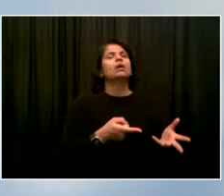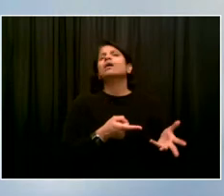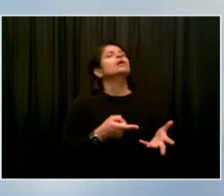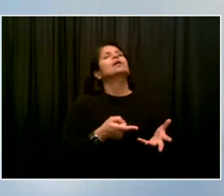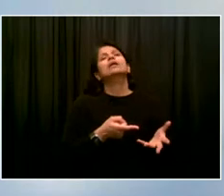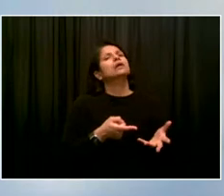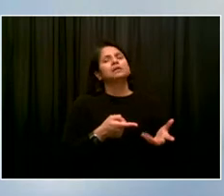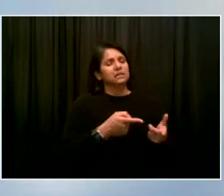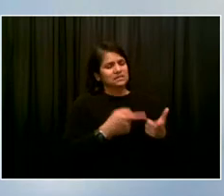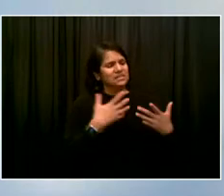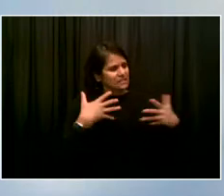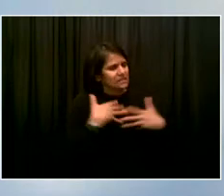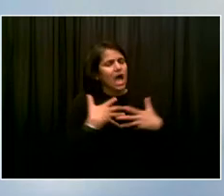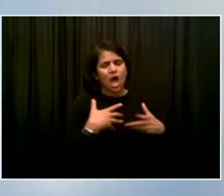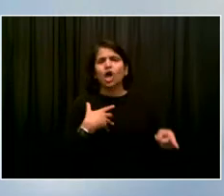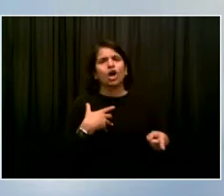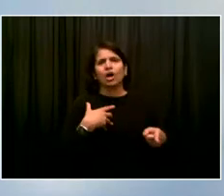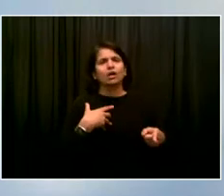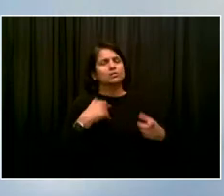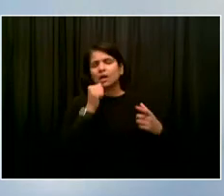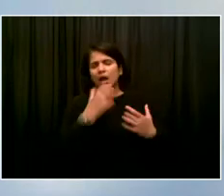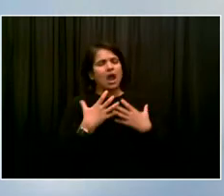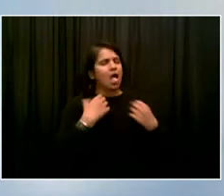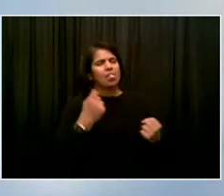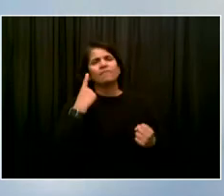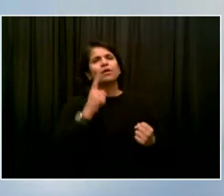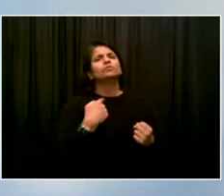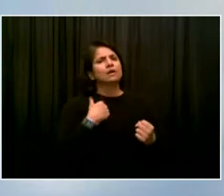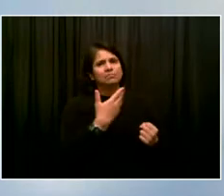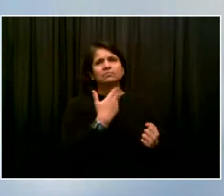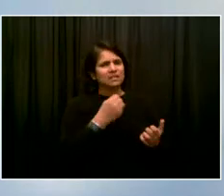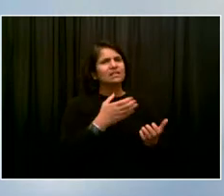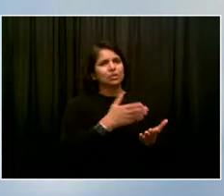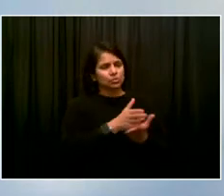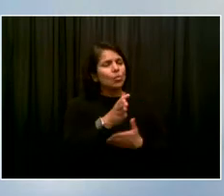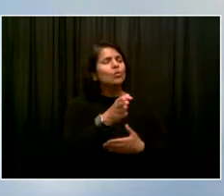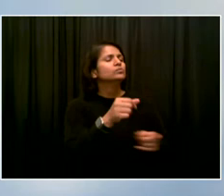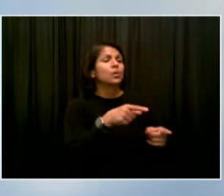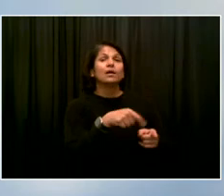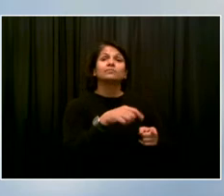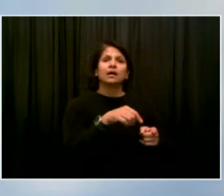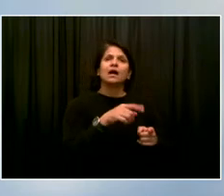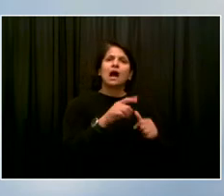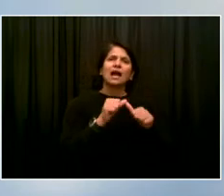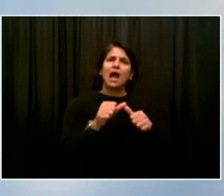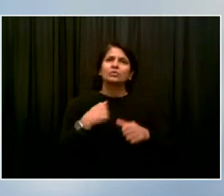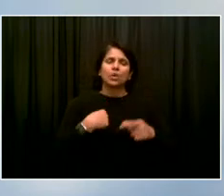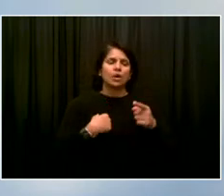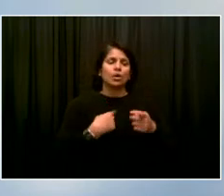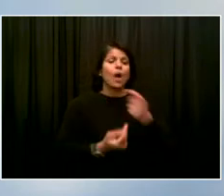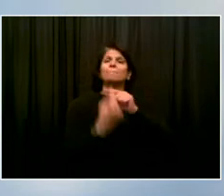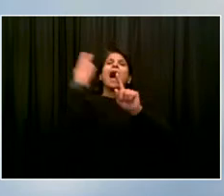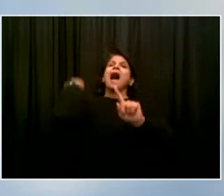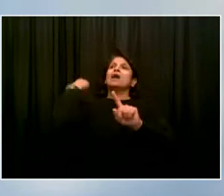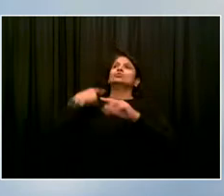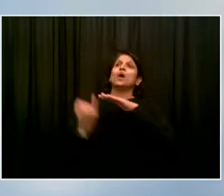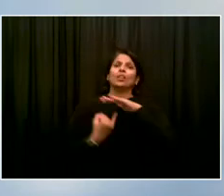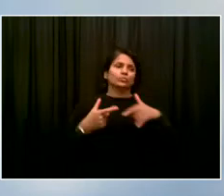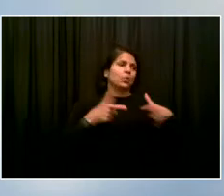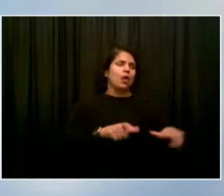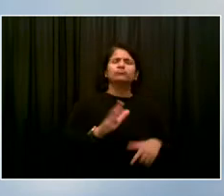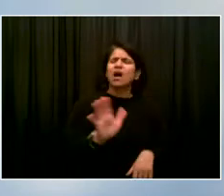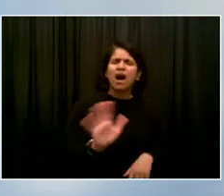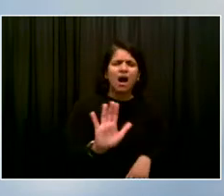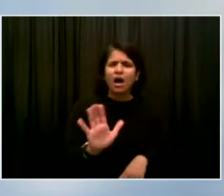this and move forward. We cannot go back. We cannot go back to isolation, remote learning, and keeping our children